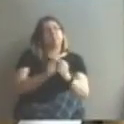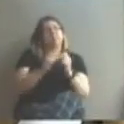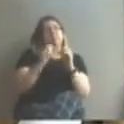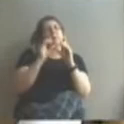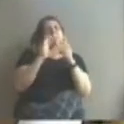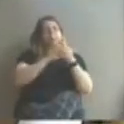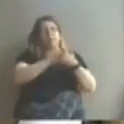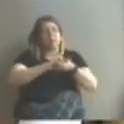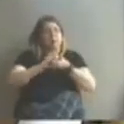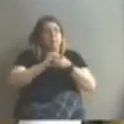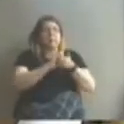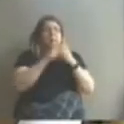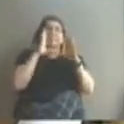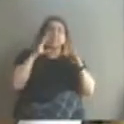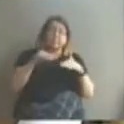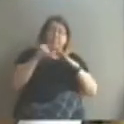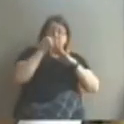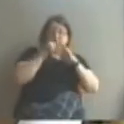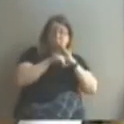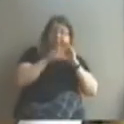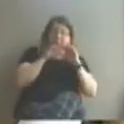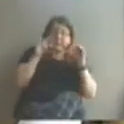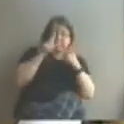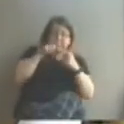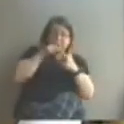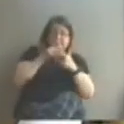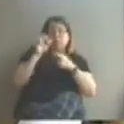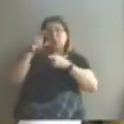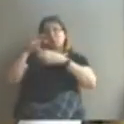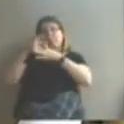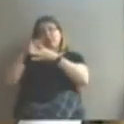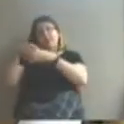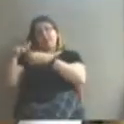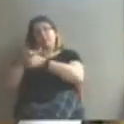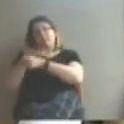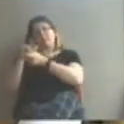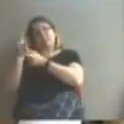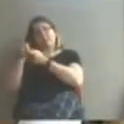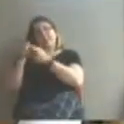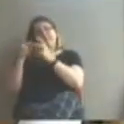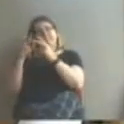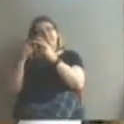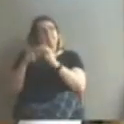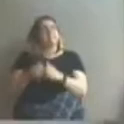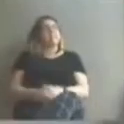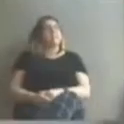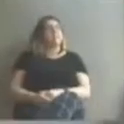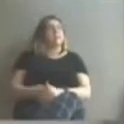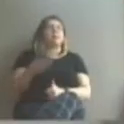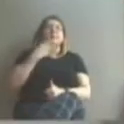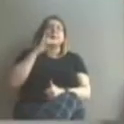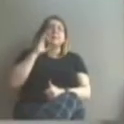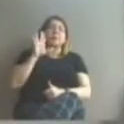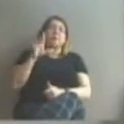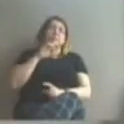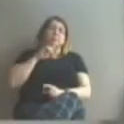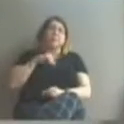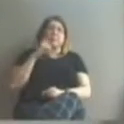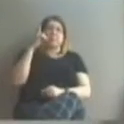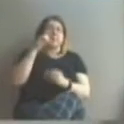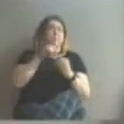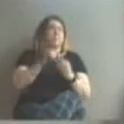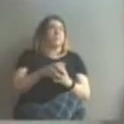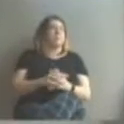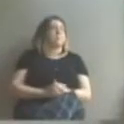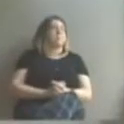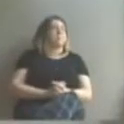focus, whether it's grade level specific or content area specific. And I thank you very much for your answer. And I have just one more question. Yes,